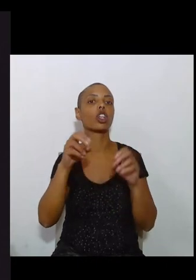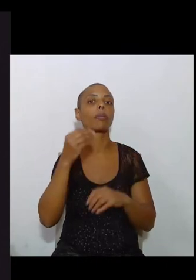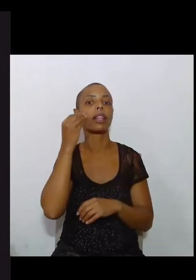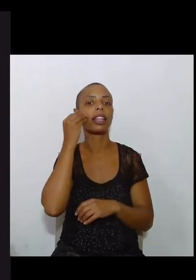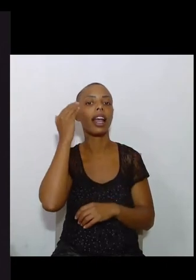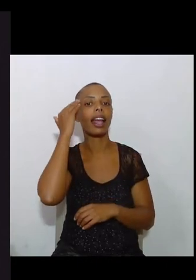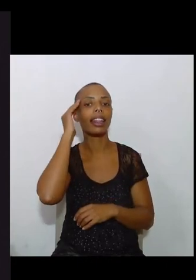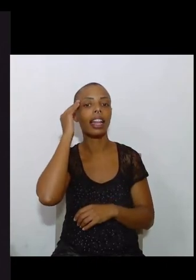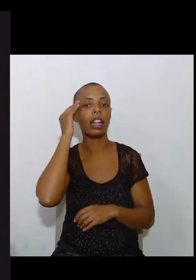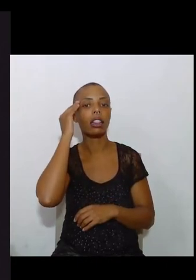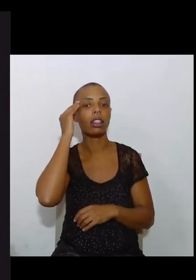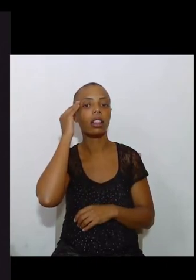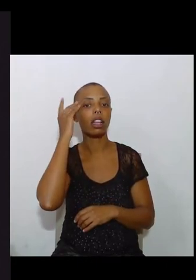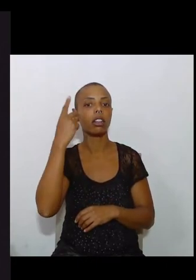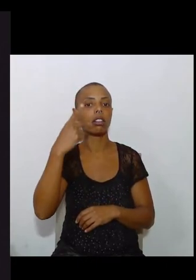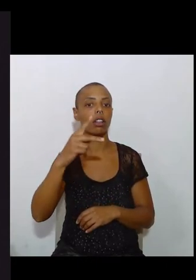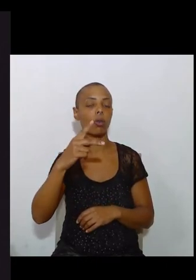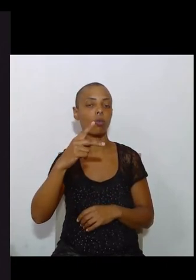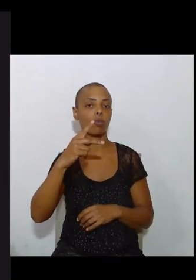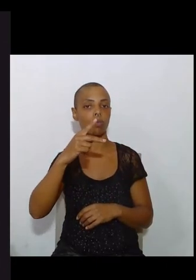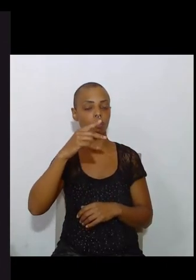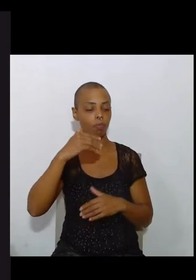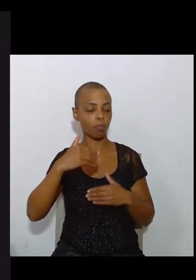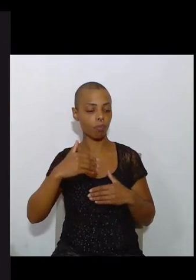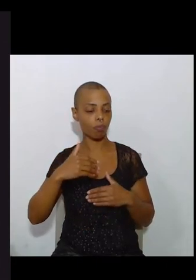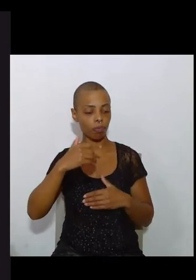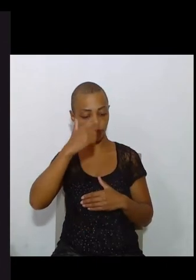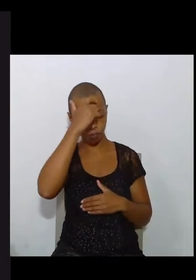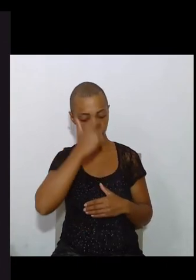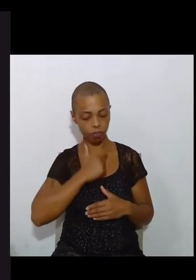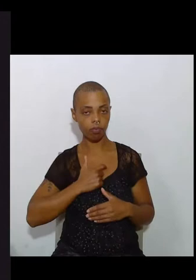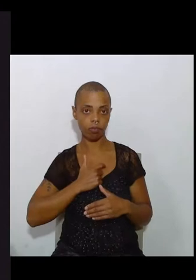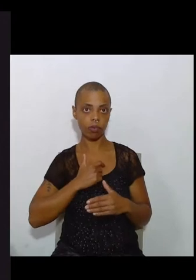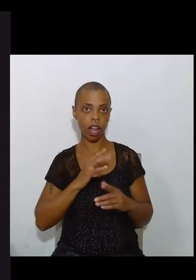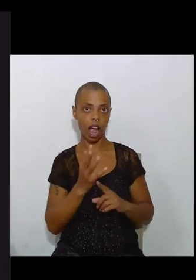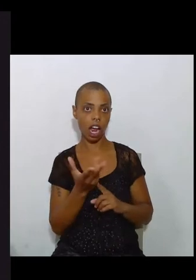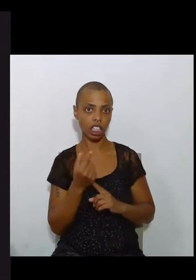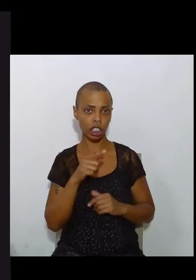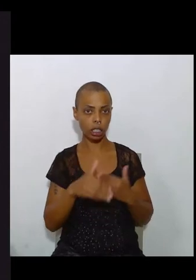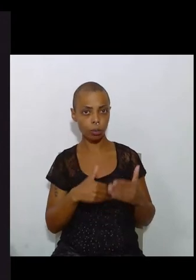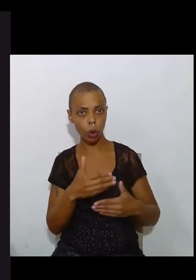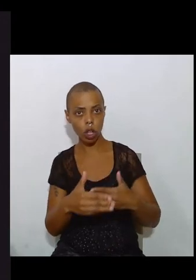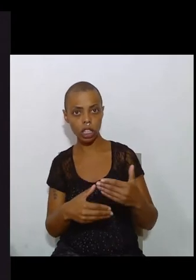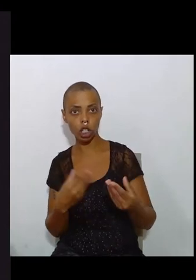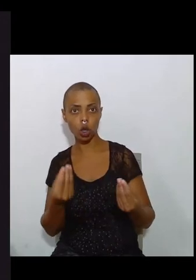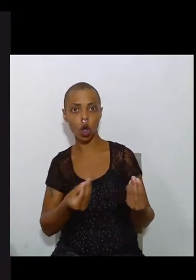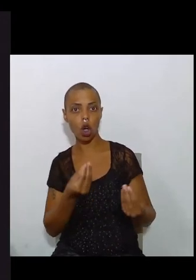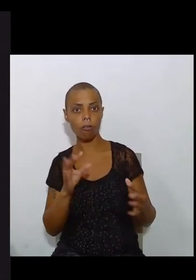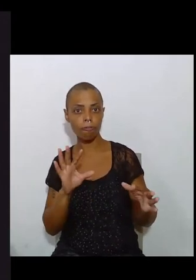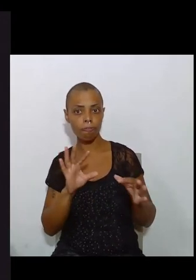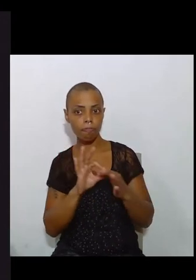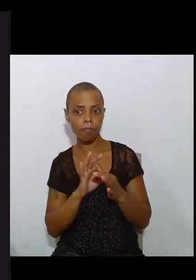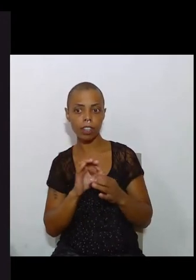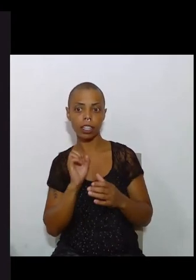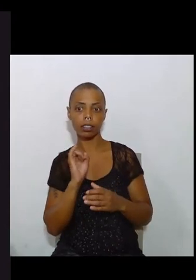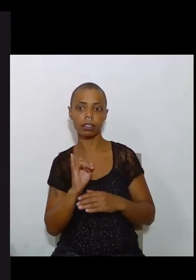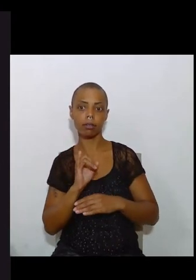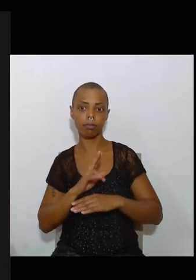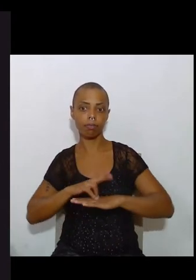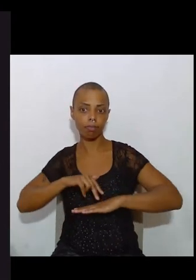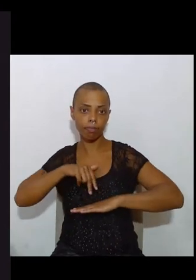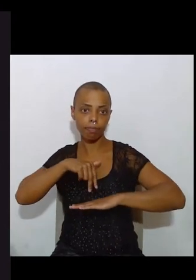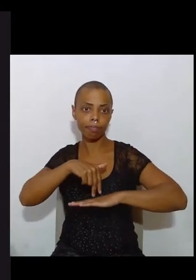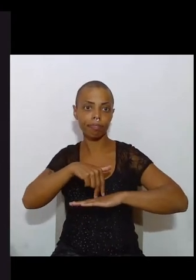well the question is about how you see yourself as an artist if that process